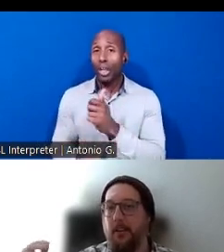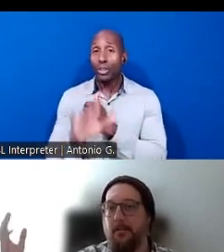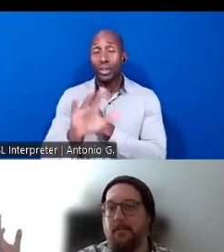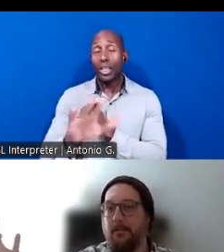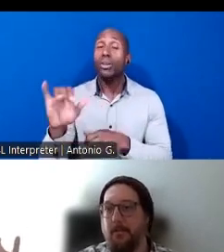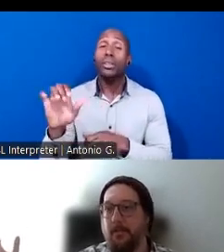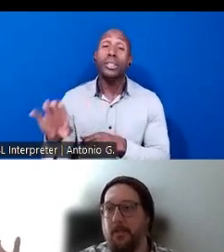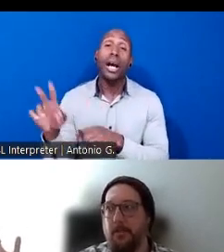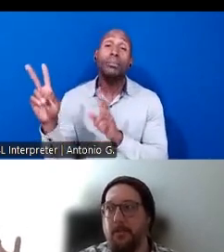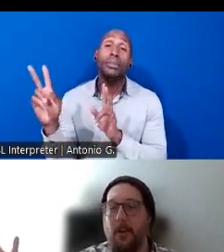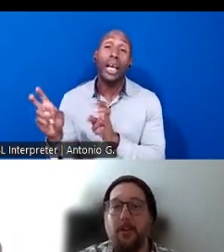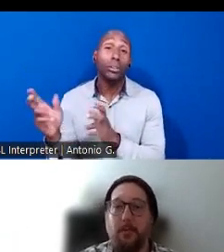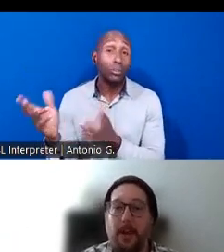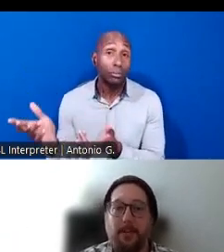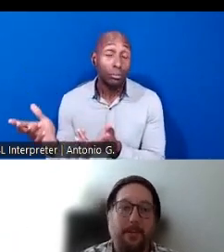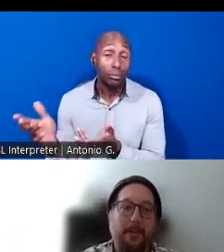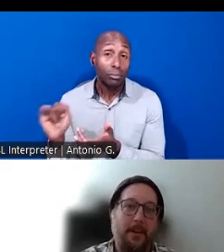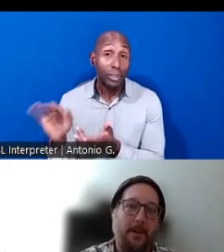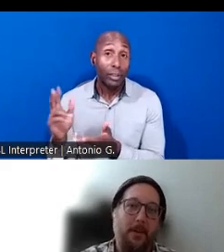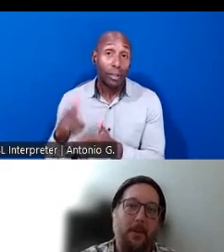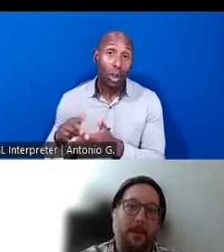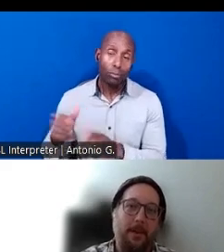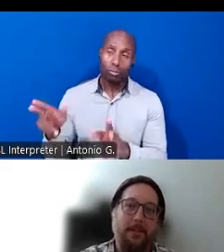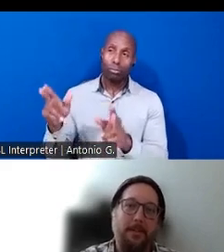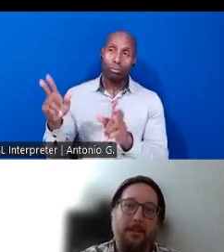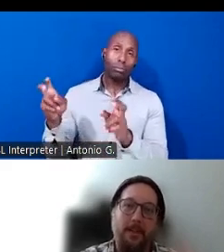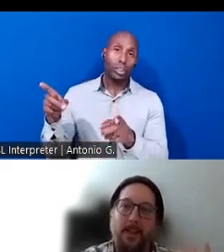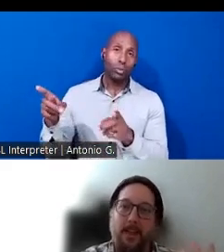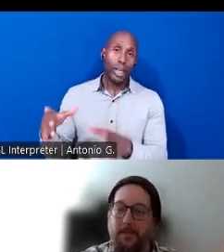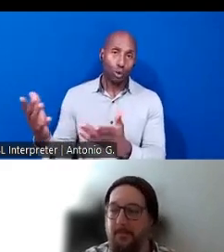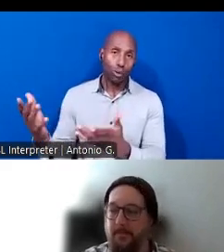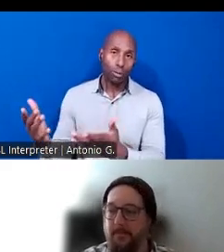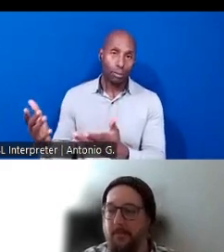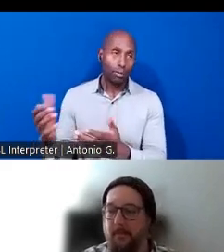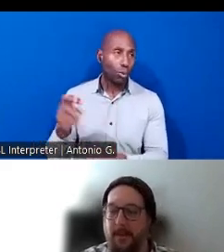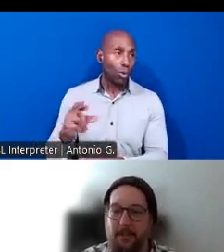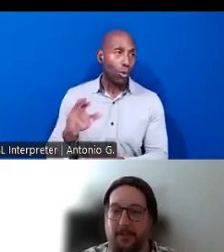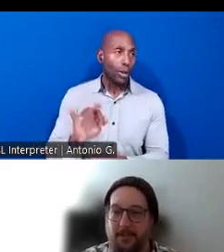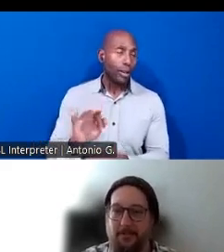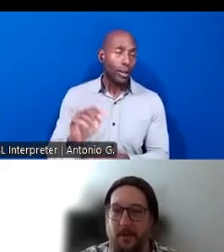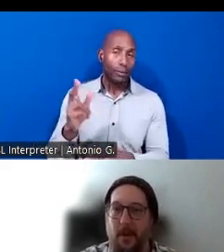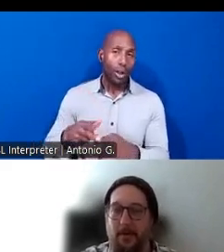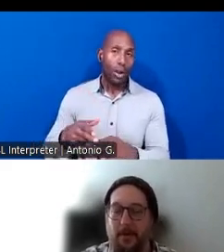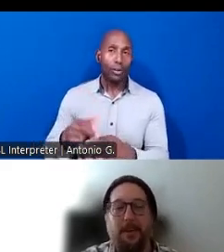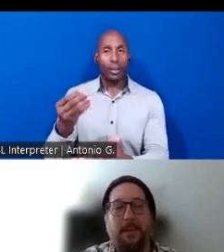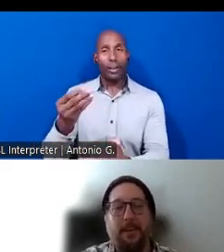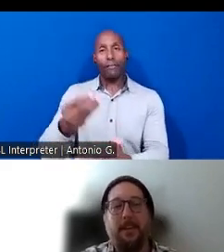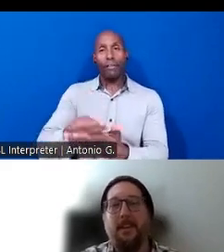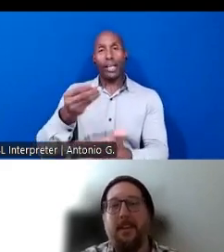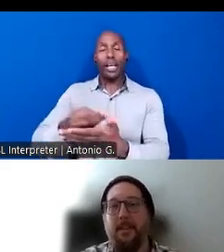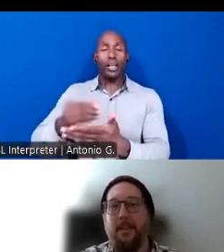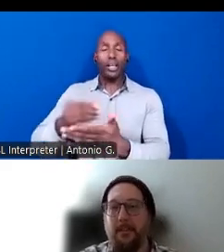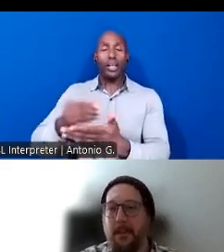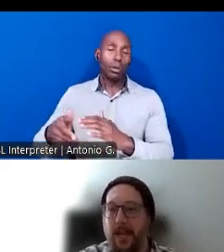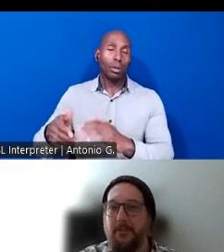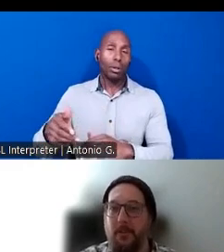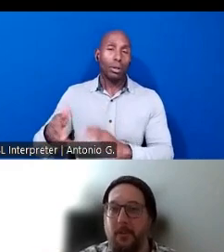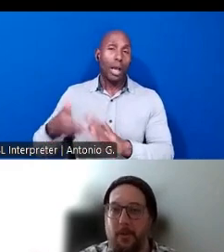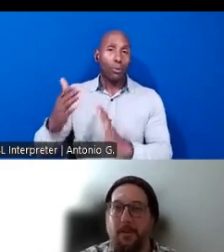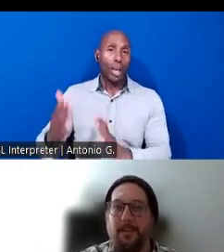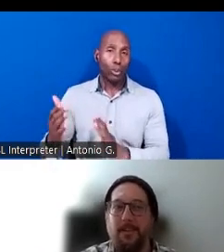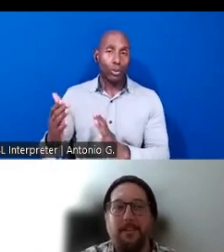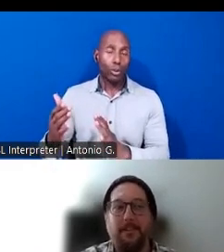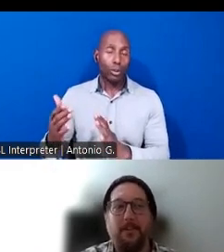are called a director or a financial, operator. If they're doing